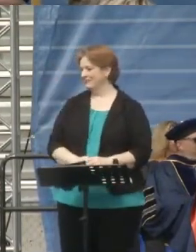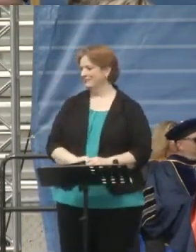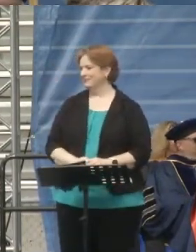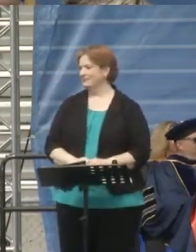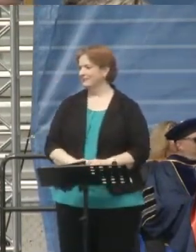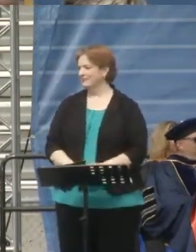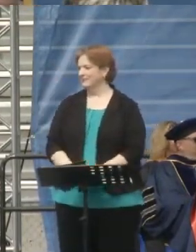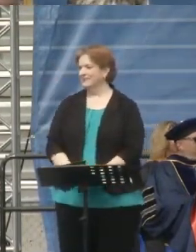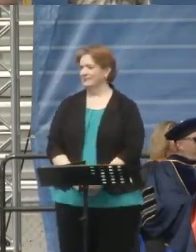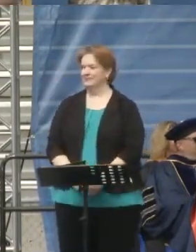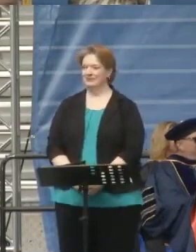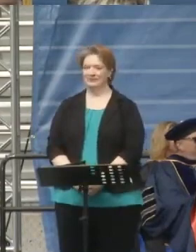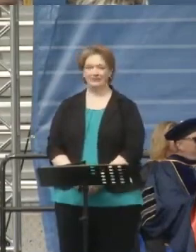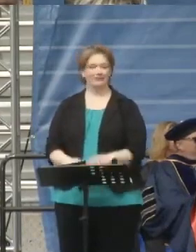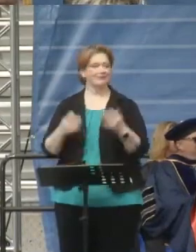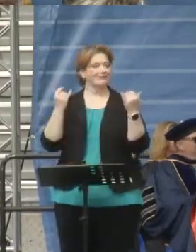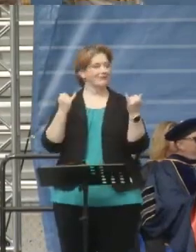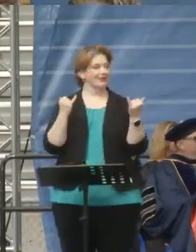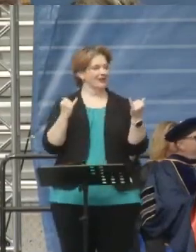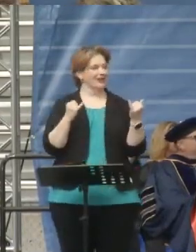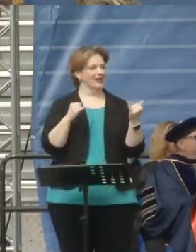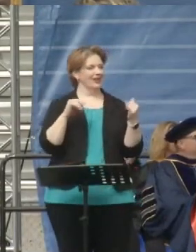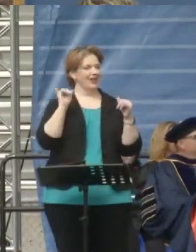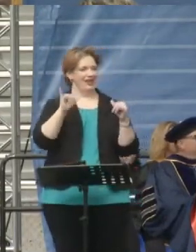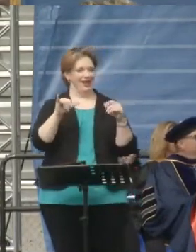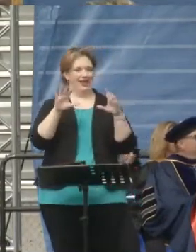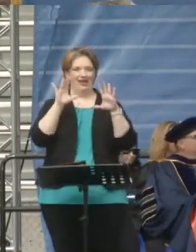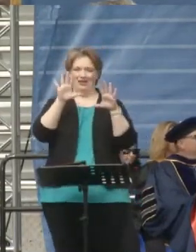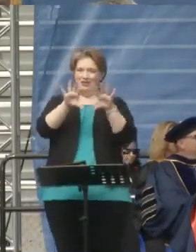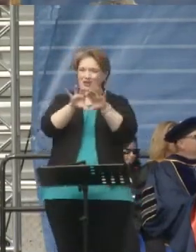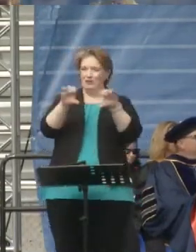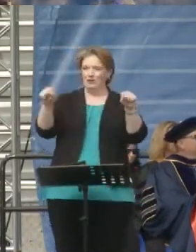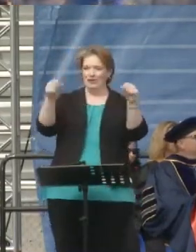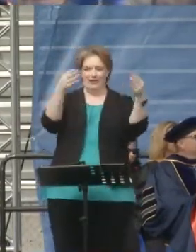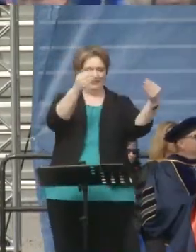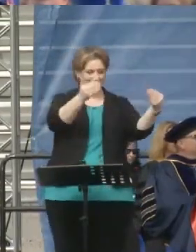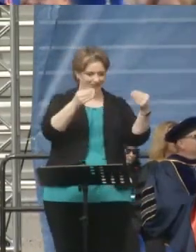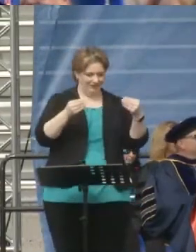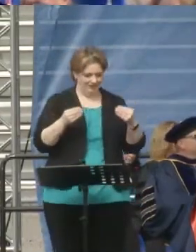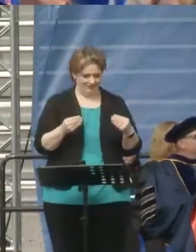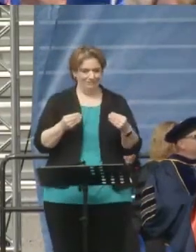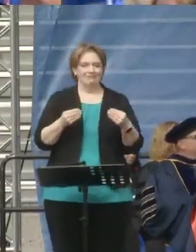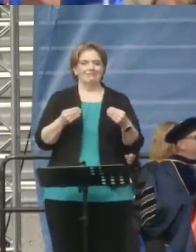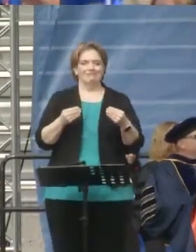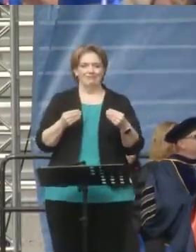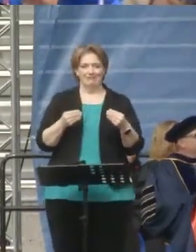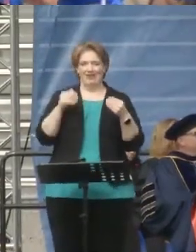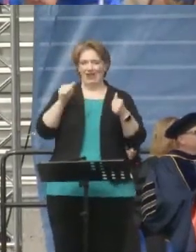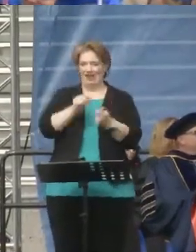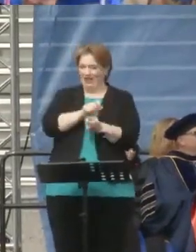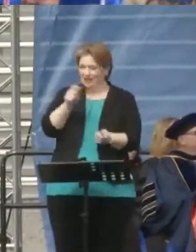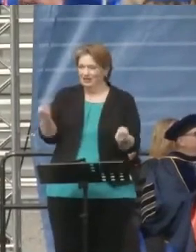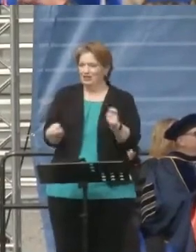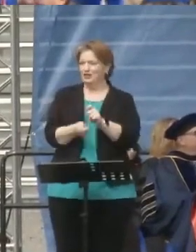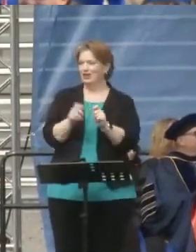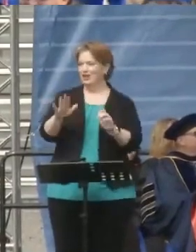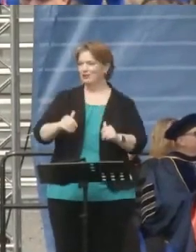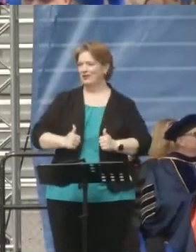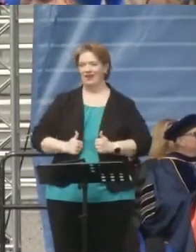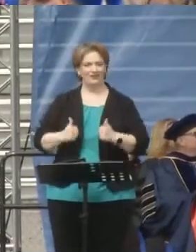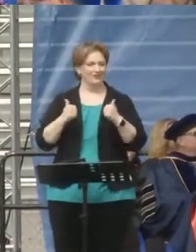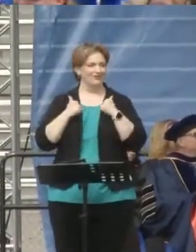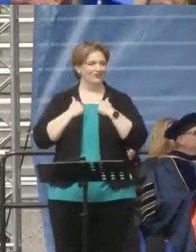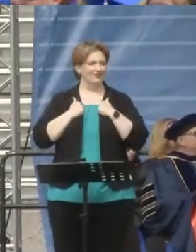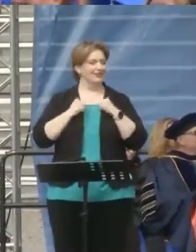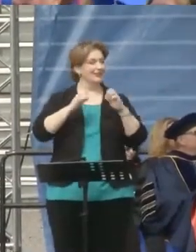The diploma you're receiving today can be transformational. It certainly was for me. Education is